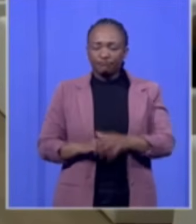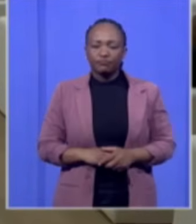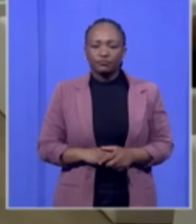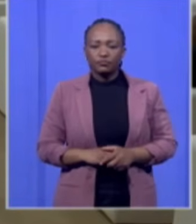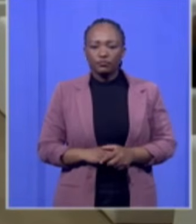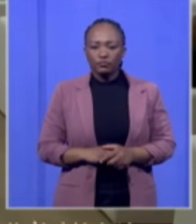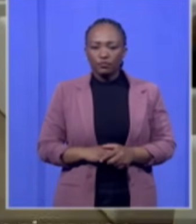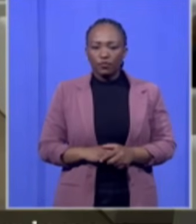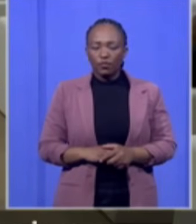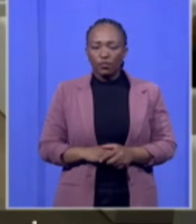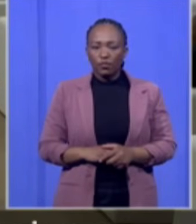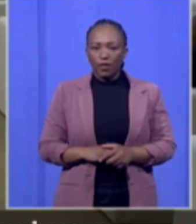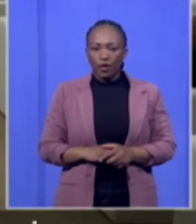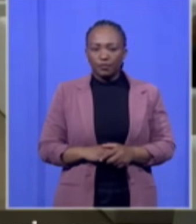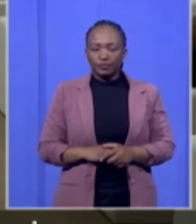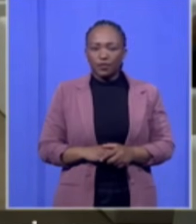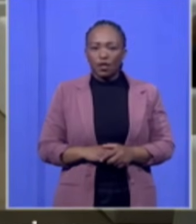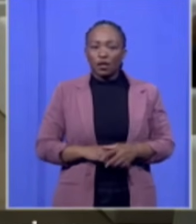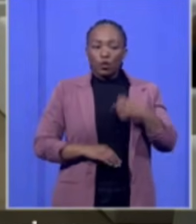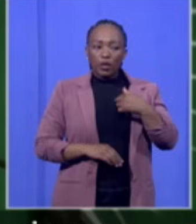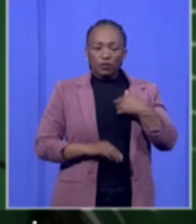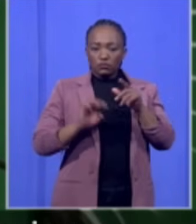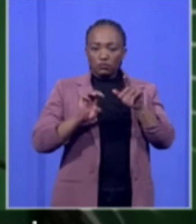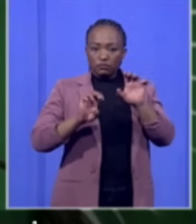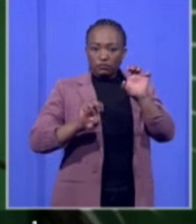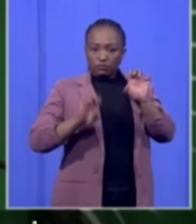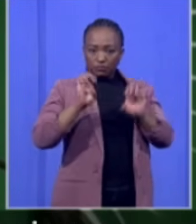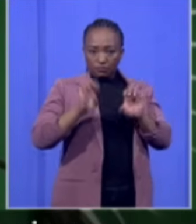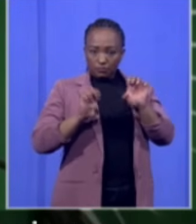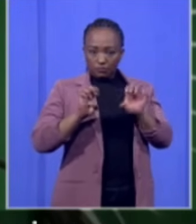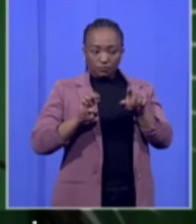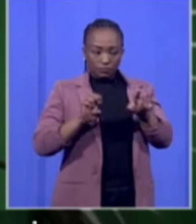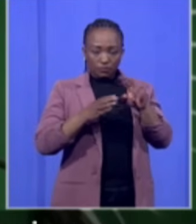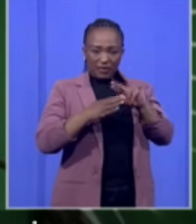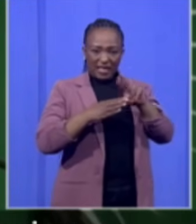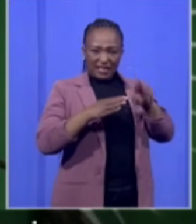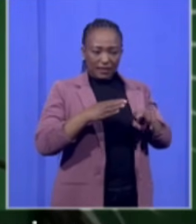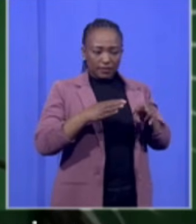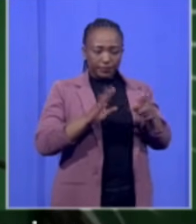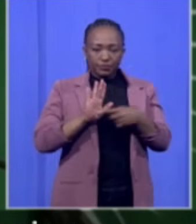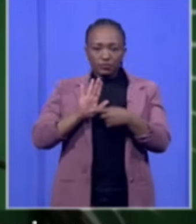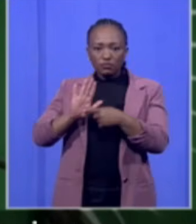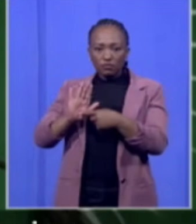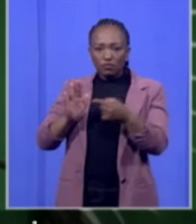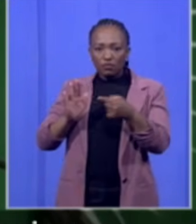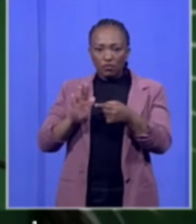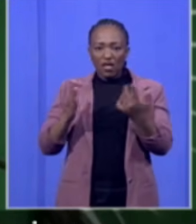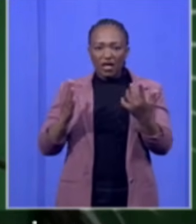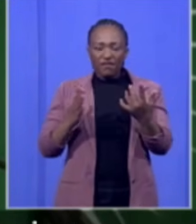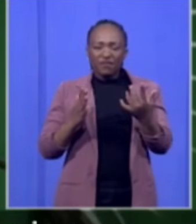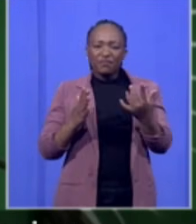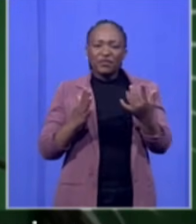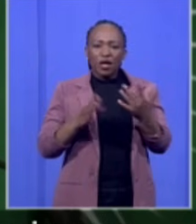The evaluation findings show that when interface is